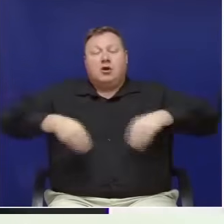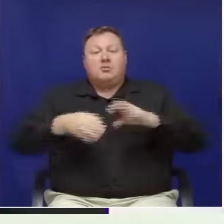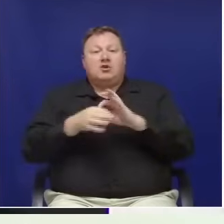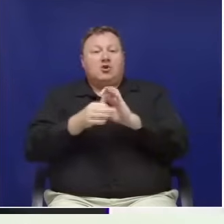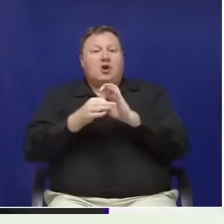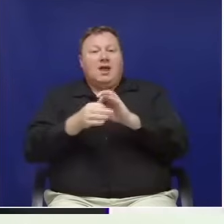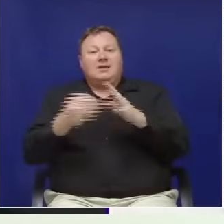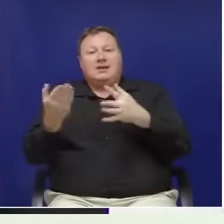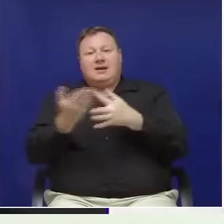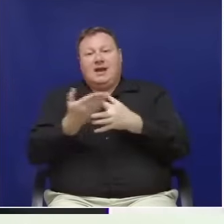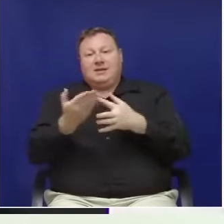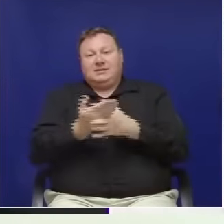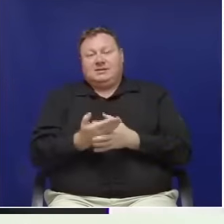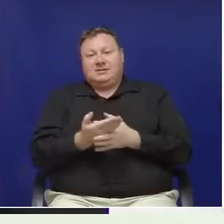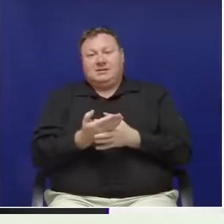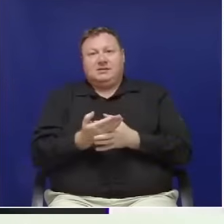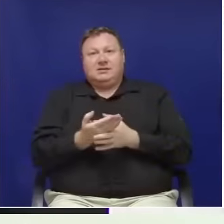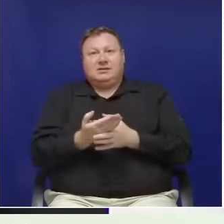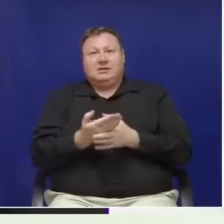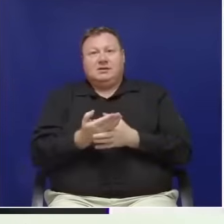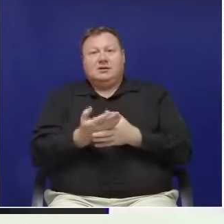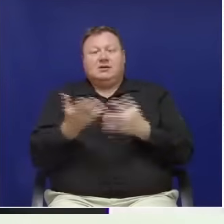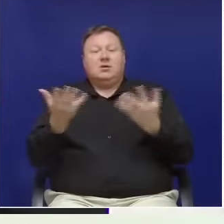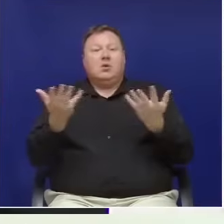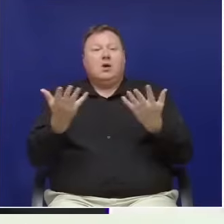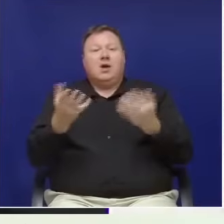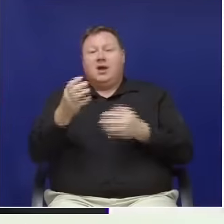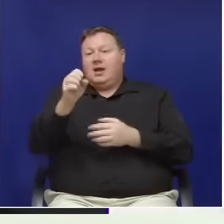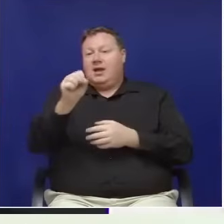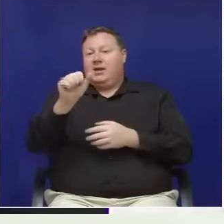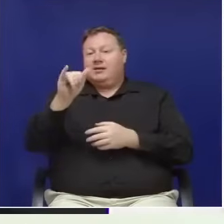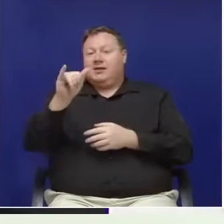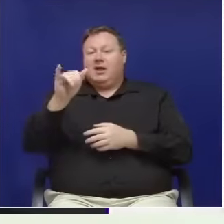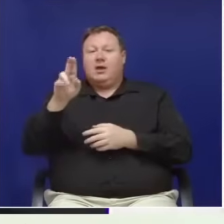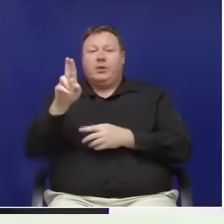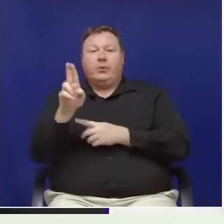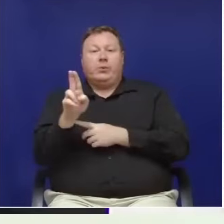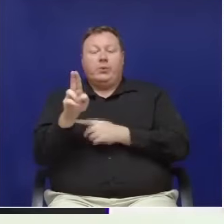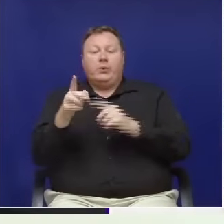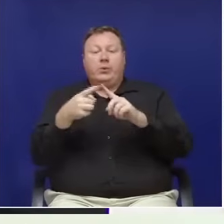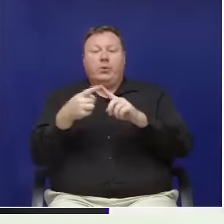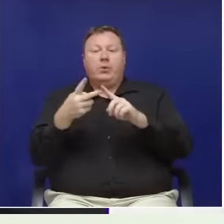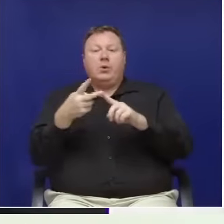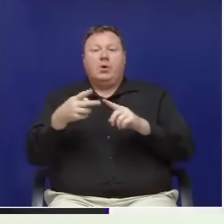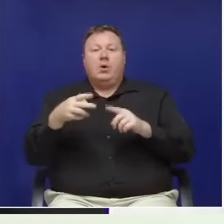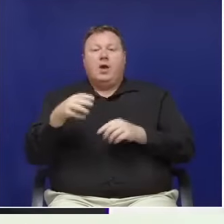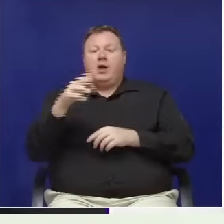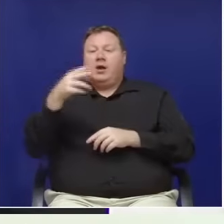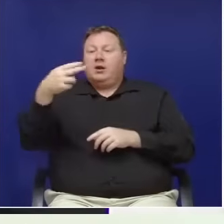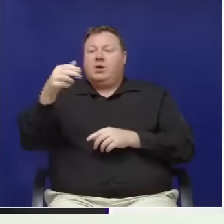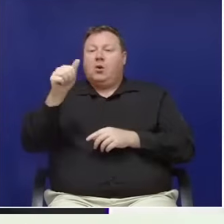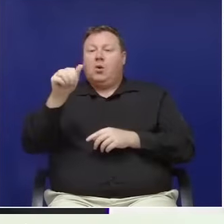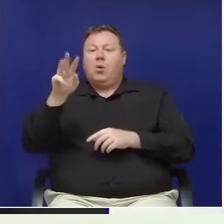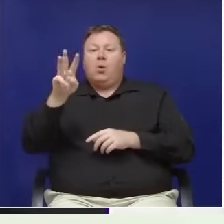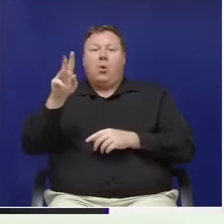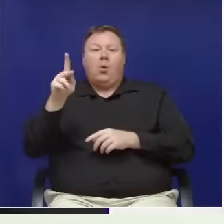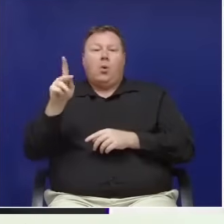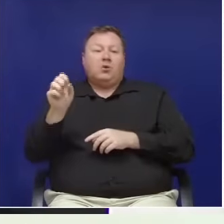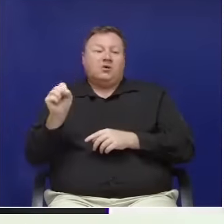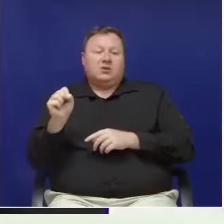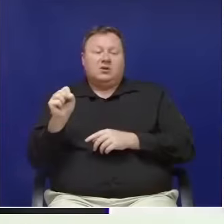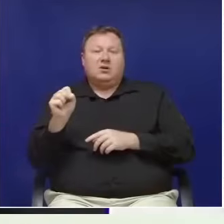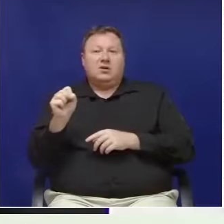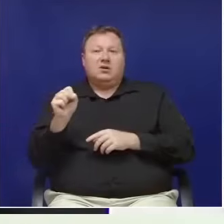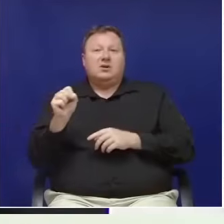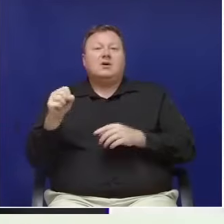cases, where the SIU as well as the Hawks are busy engaging